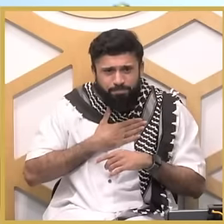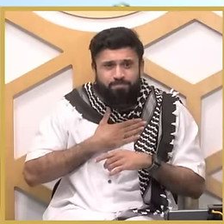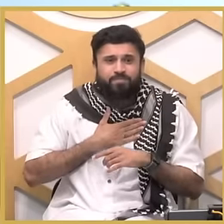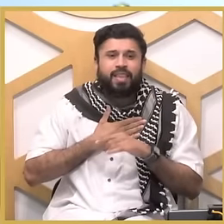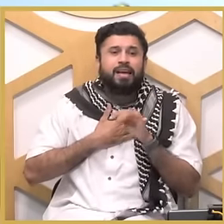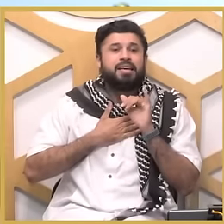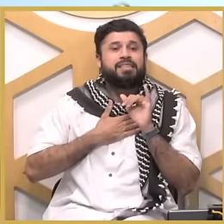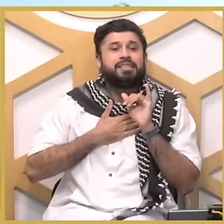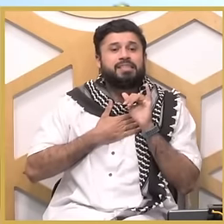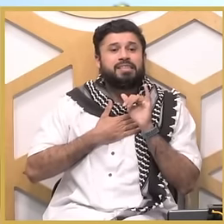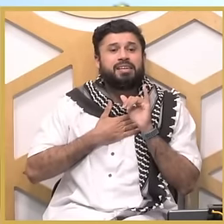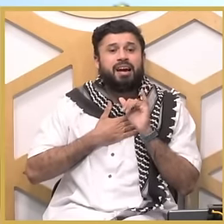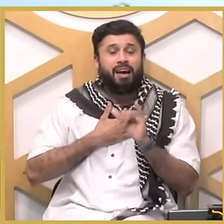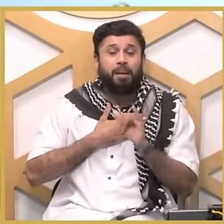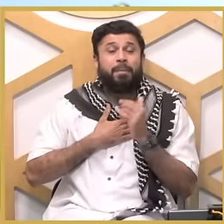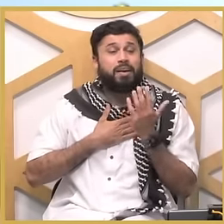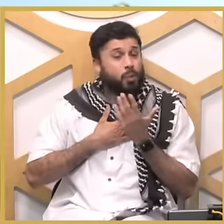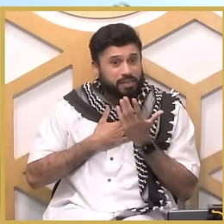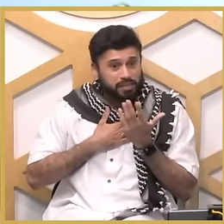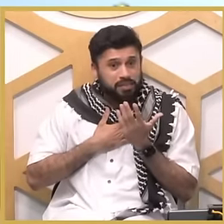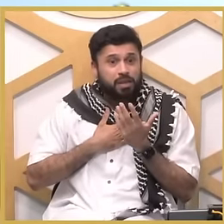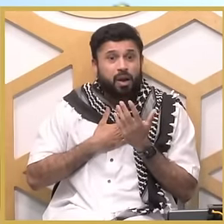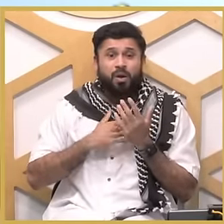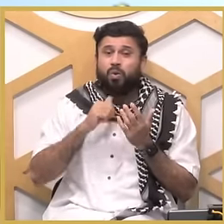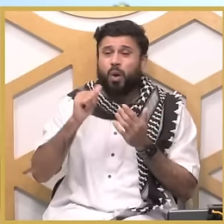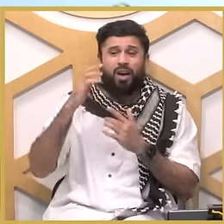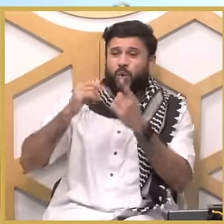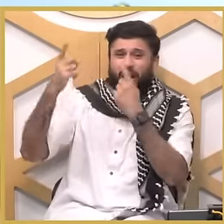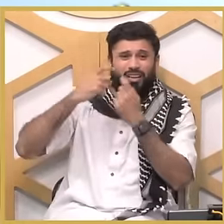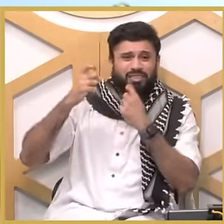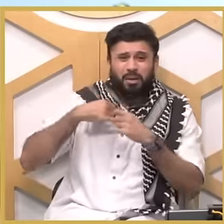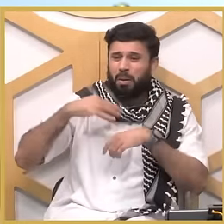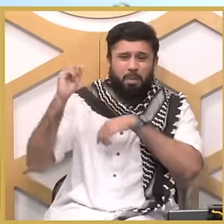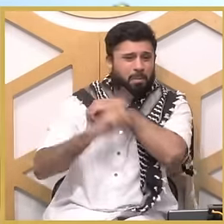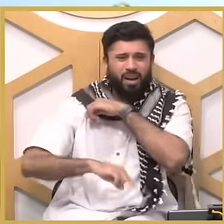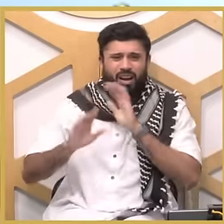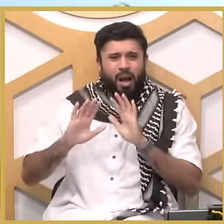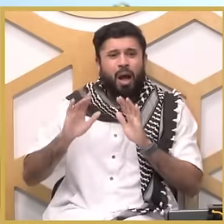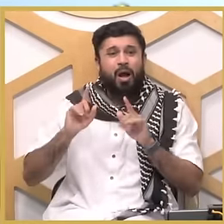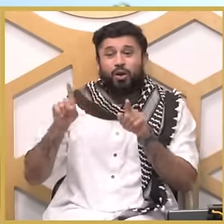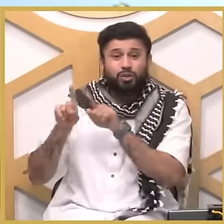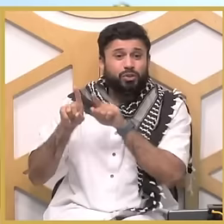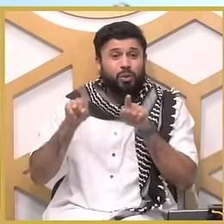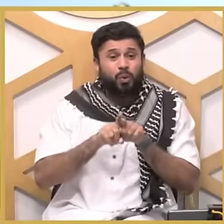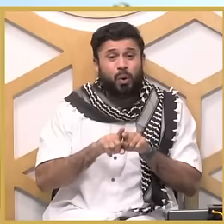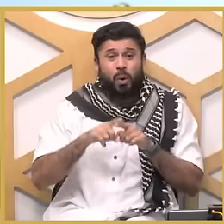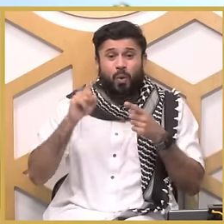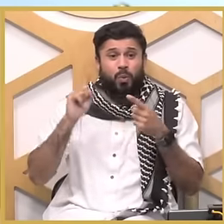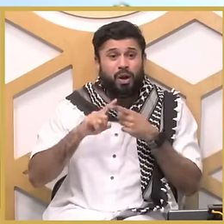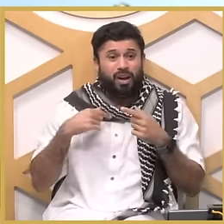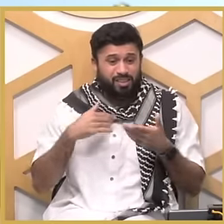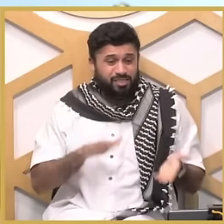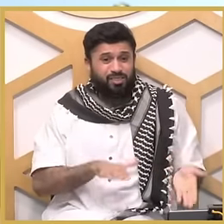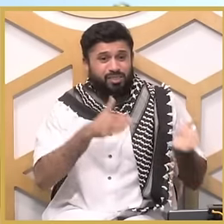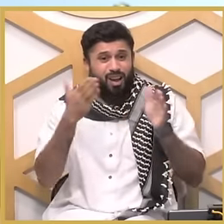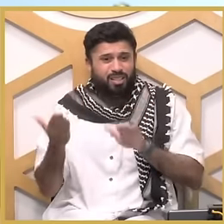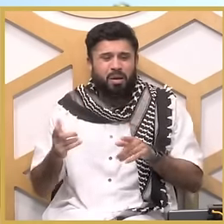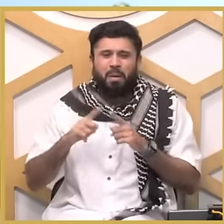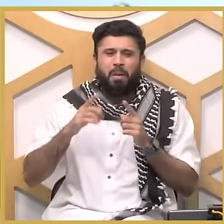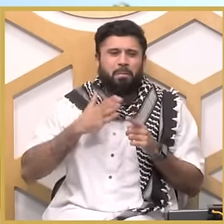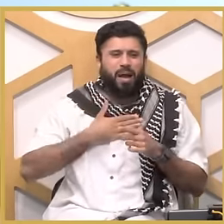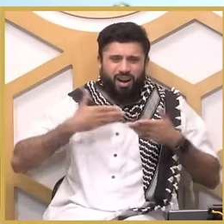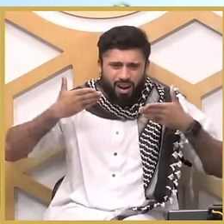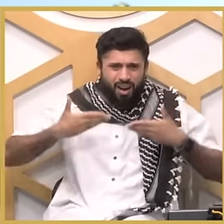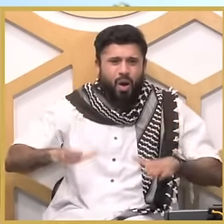wasallam. You're calling upon a Lord who's generous. And you got it. So you got to have that hope and you got to have